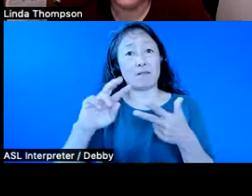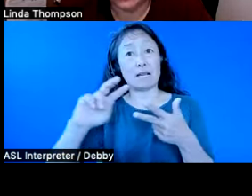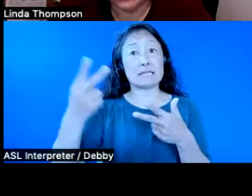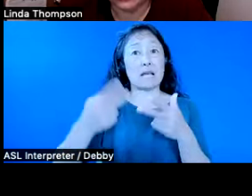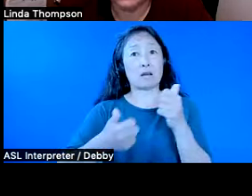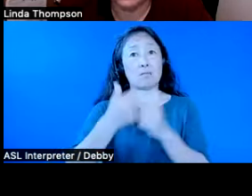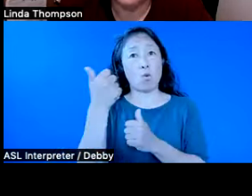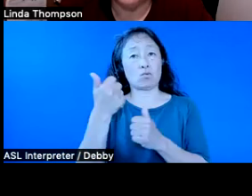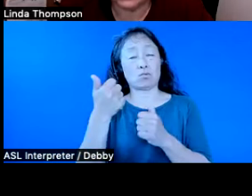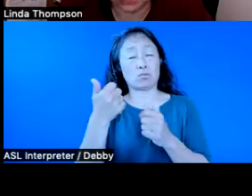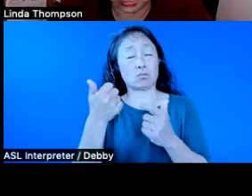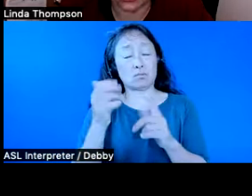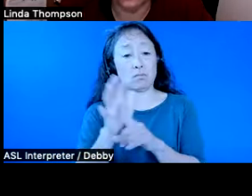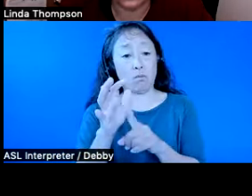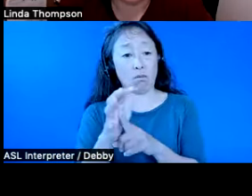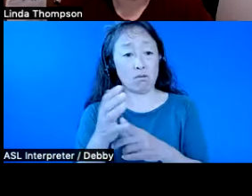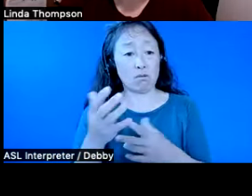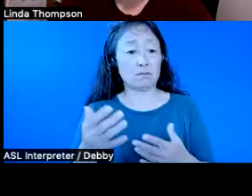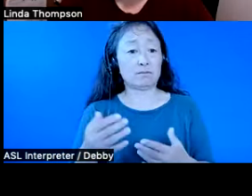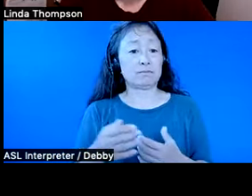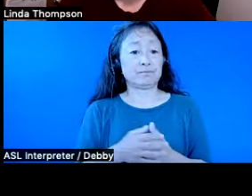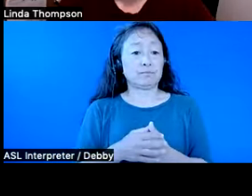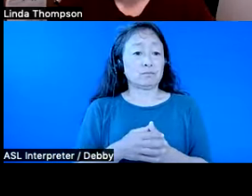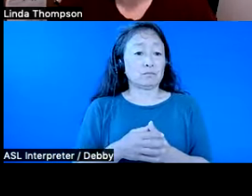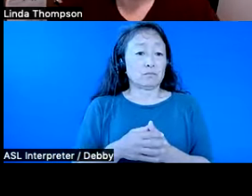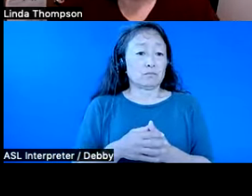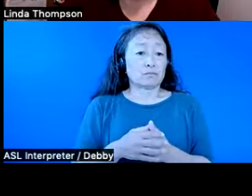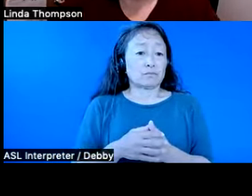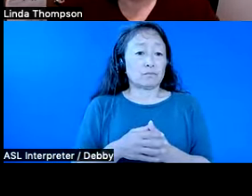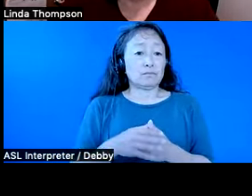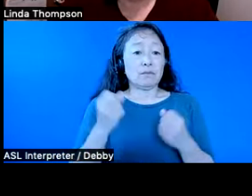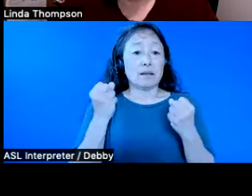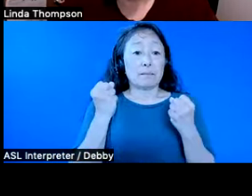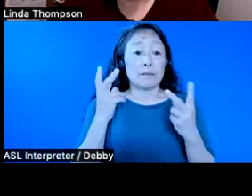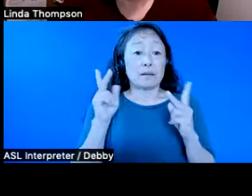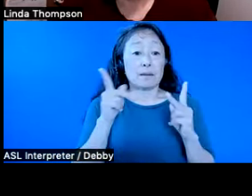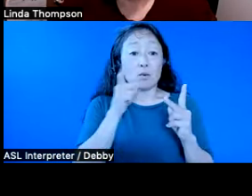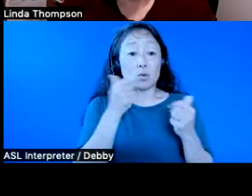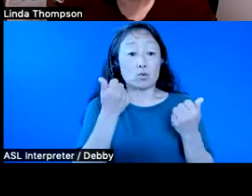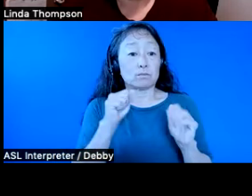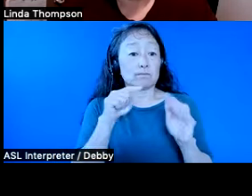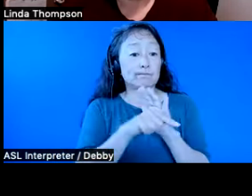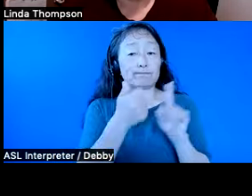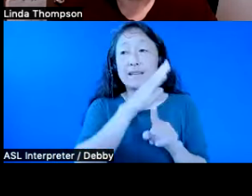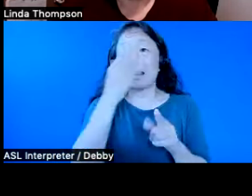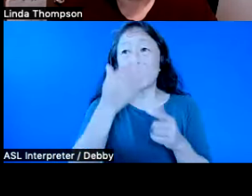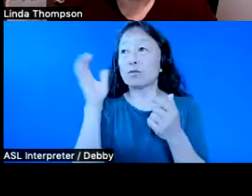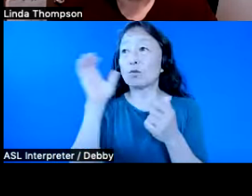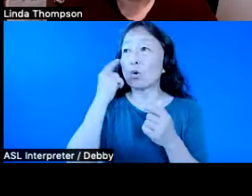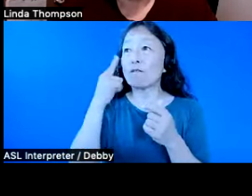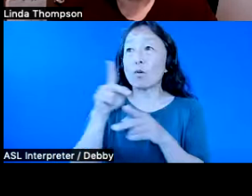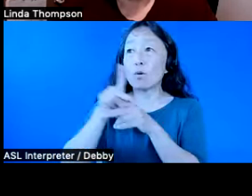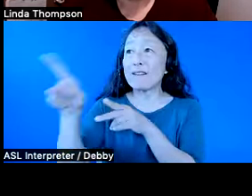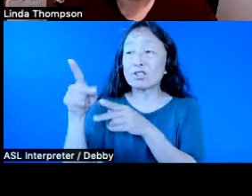substance abuse is a risk factor for suicide. And there is a high correlation between suicide